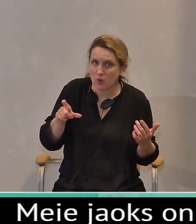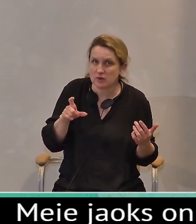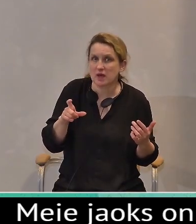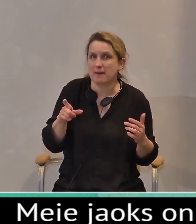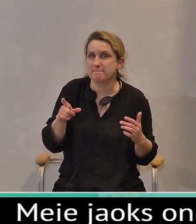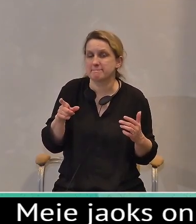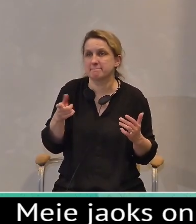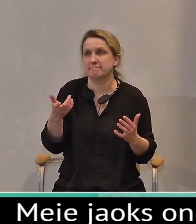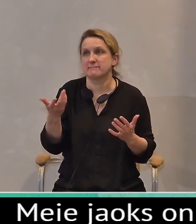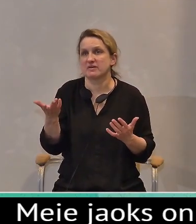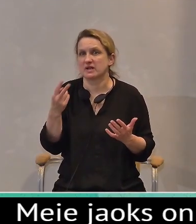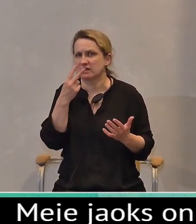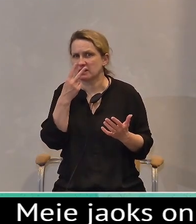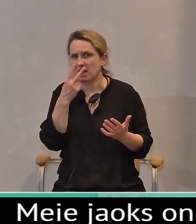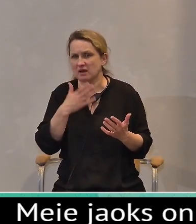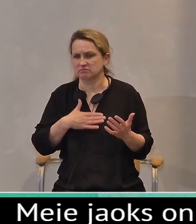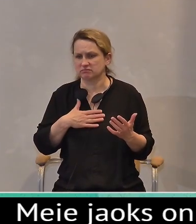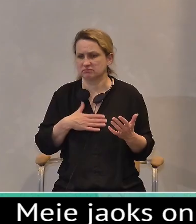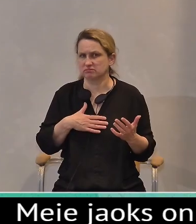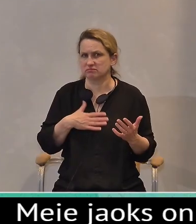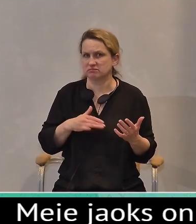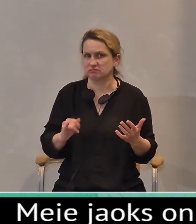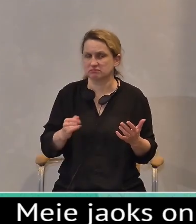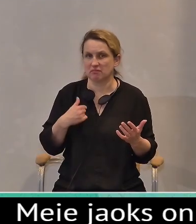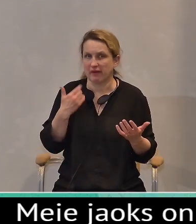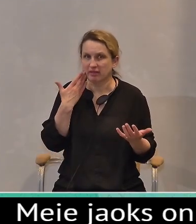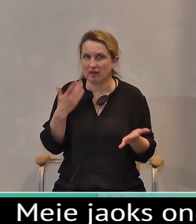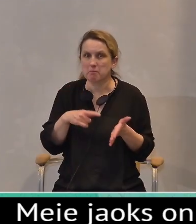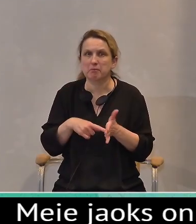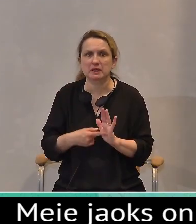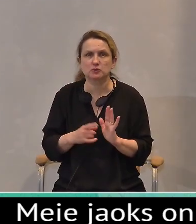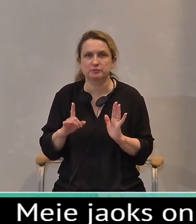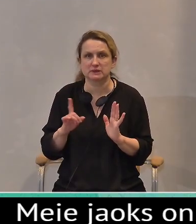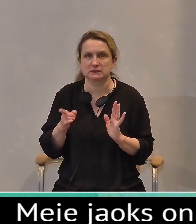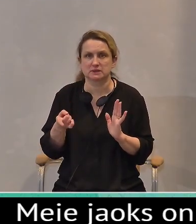drug becomes available, I don't know, maybe she cries more.